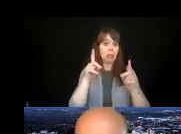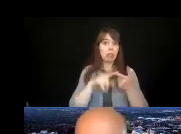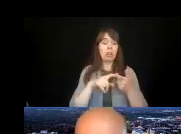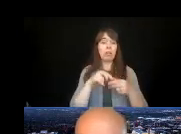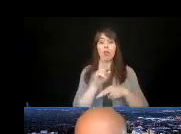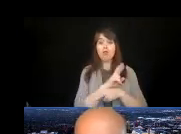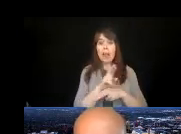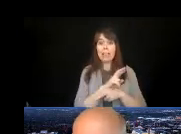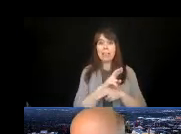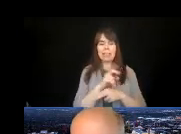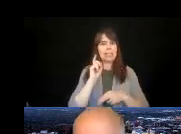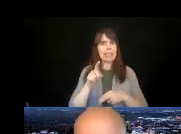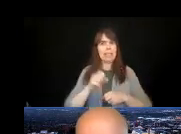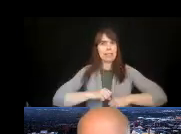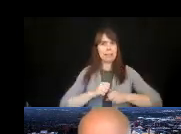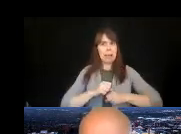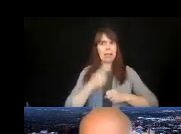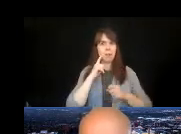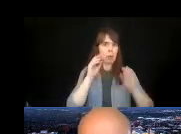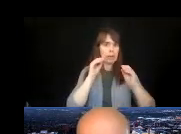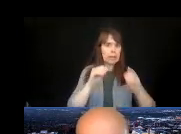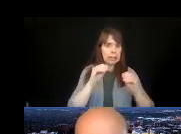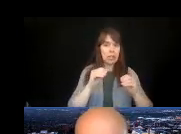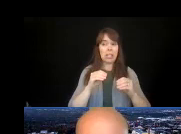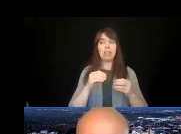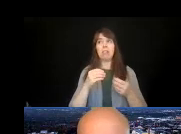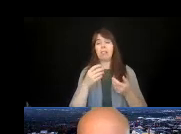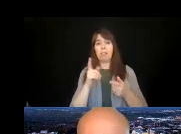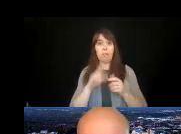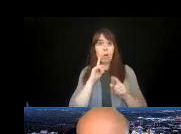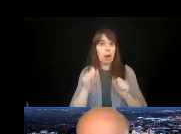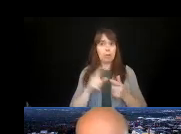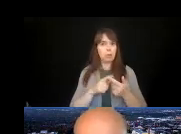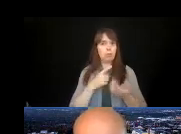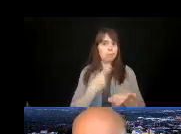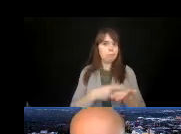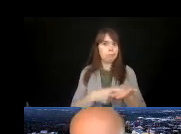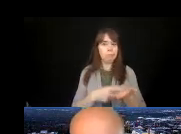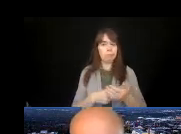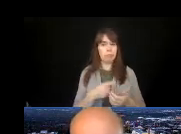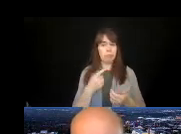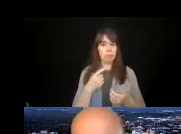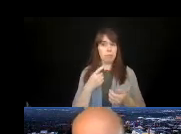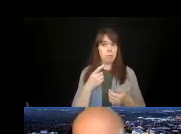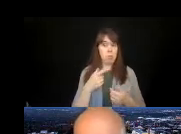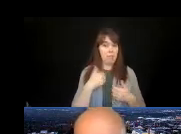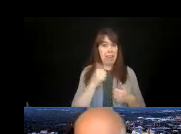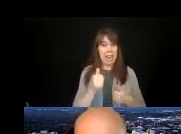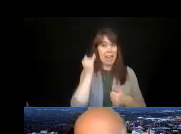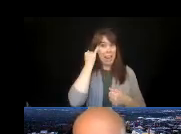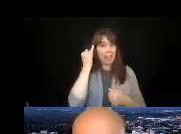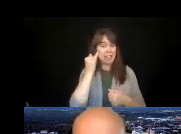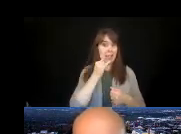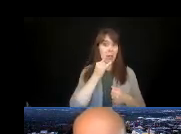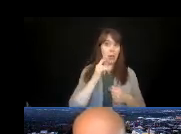depend on space for teaching and didactics. Do we have a sense of if/when Michigan Medicine will be able to